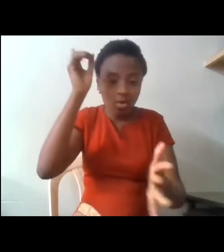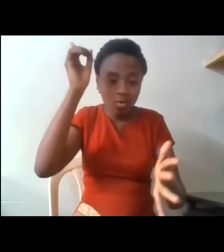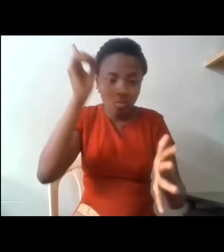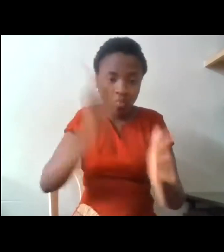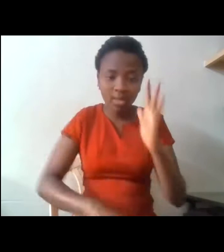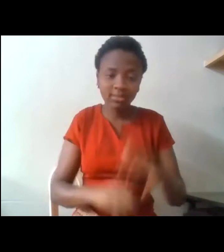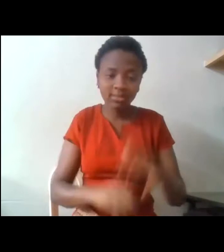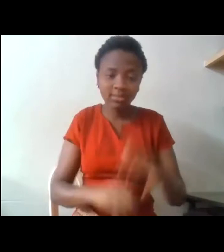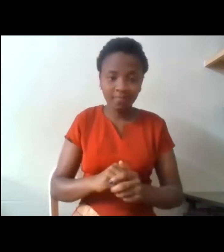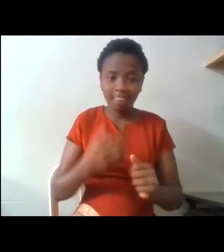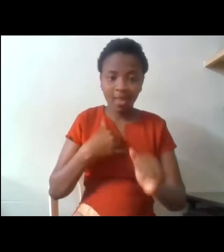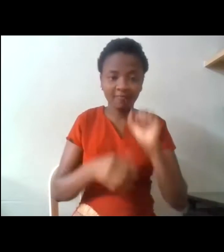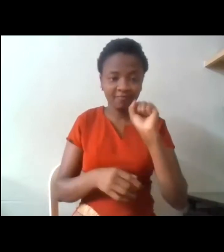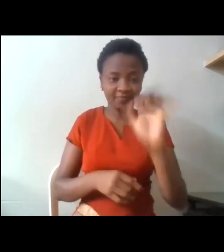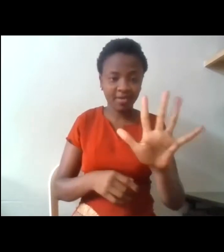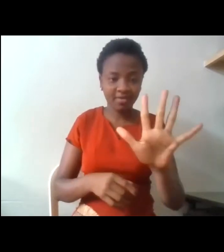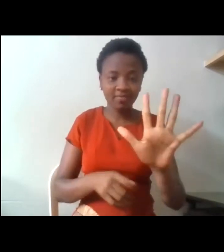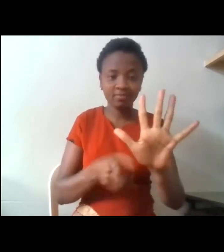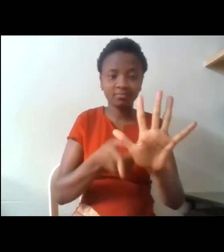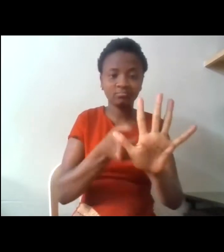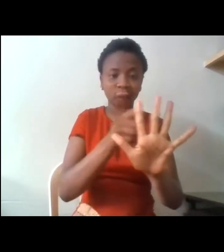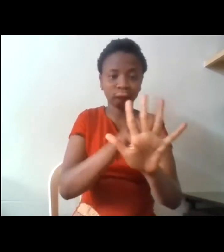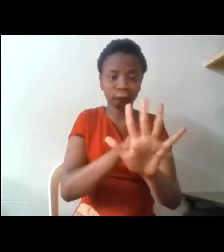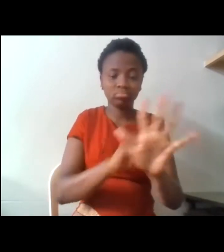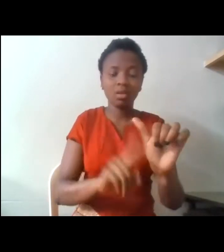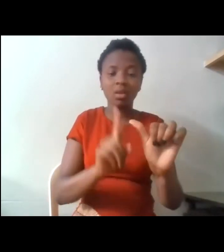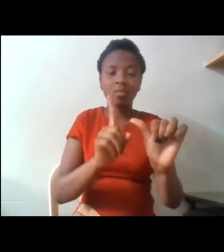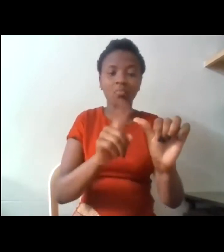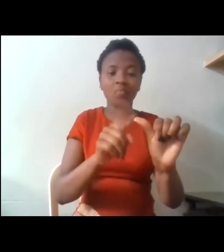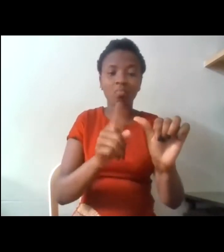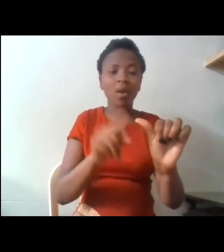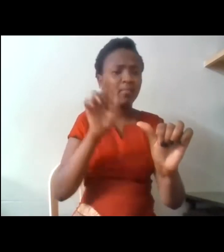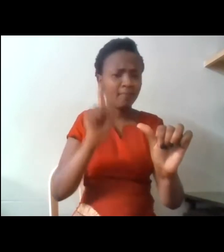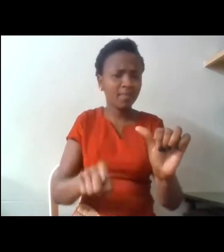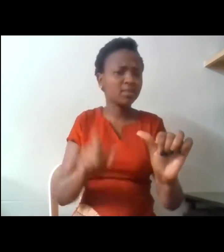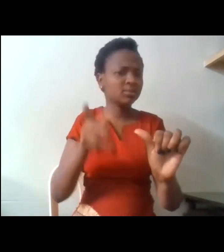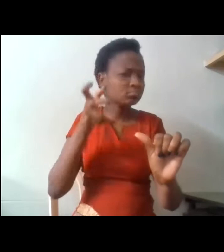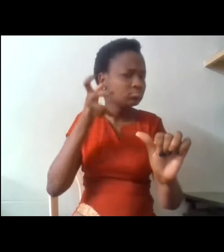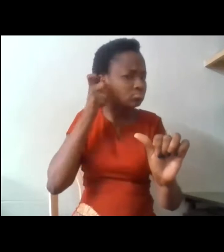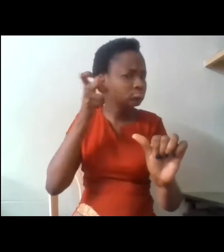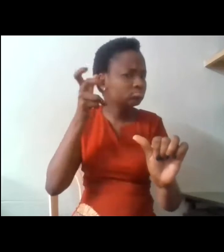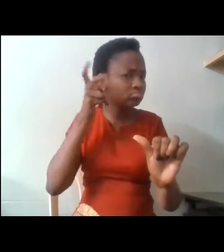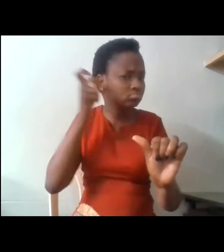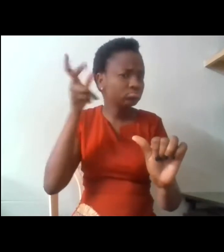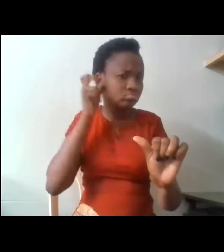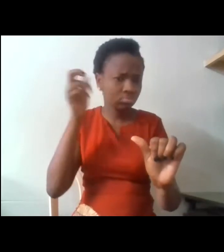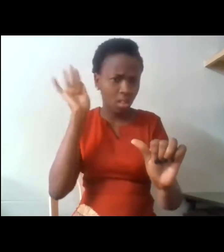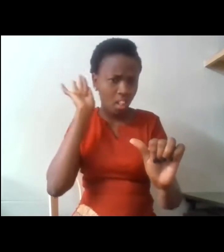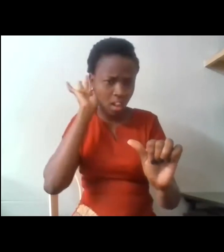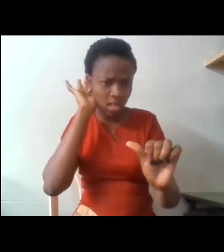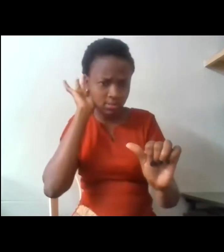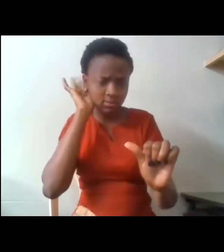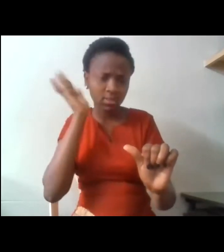share. And the first is that we must actively listen and be flexible. And it was clear from